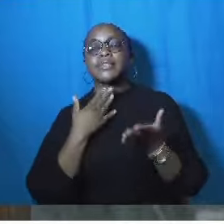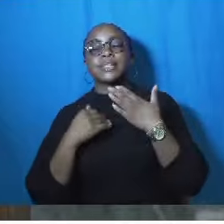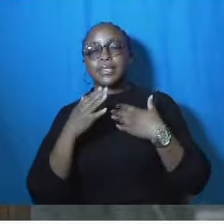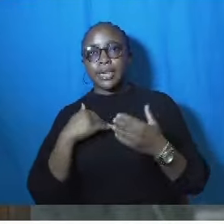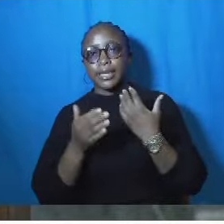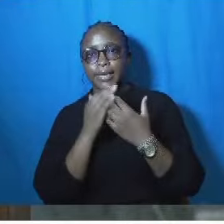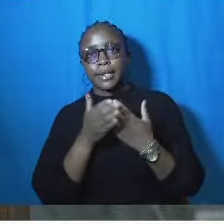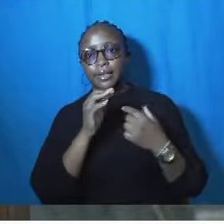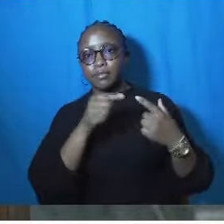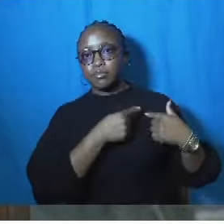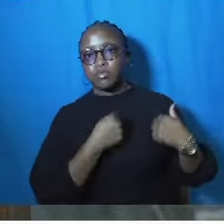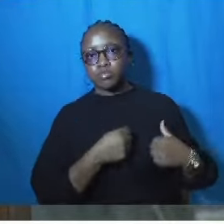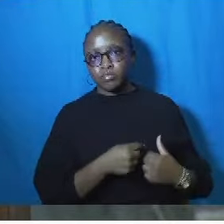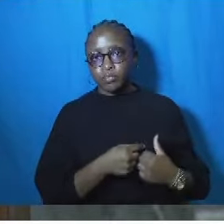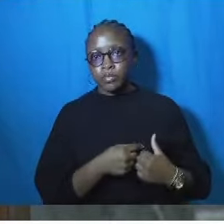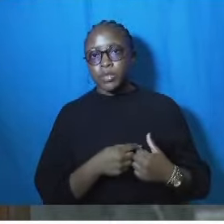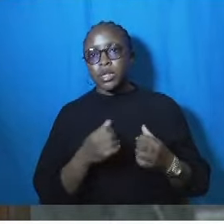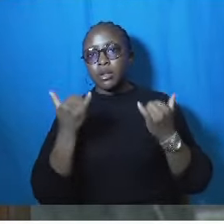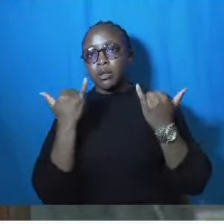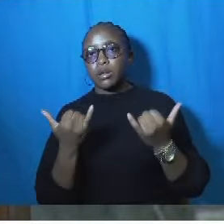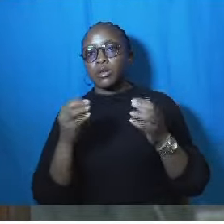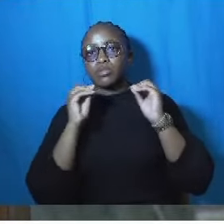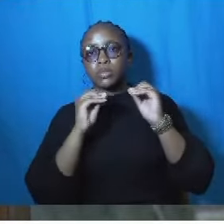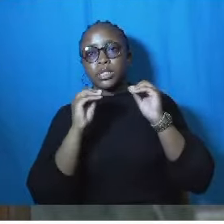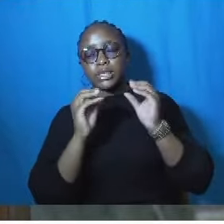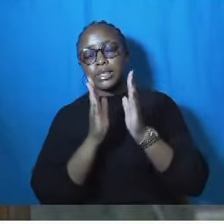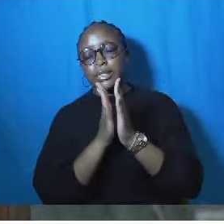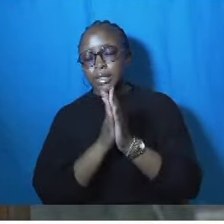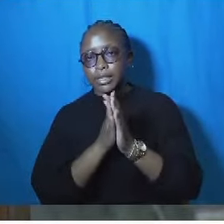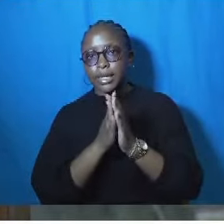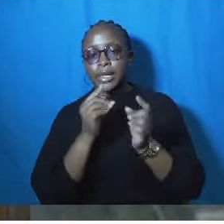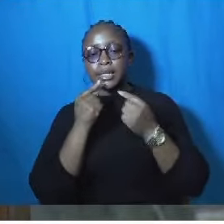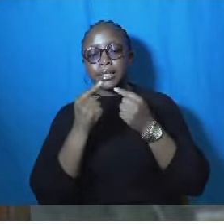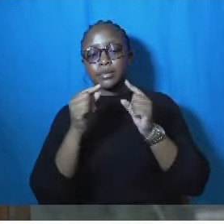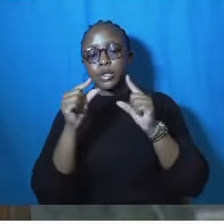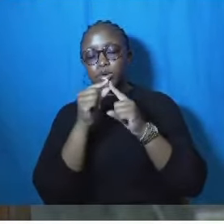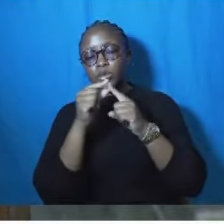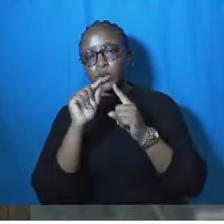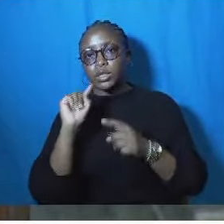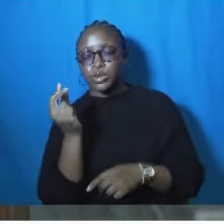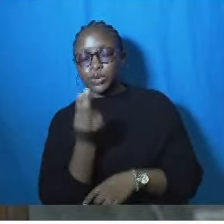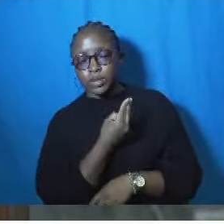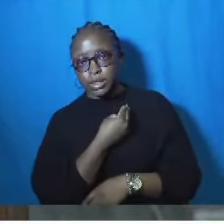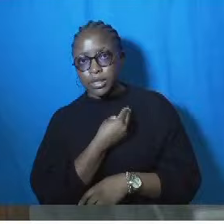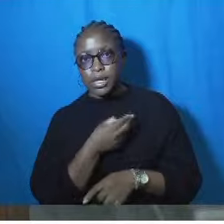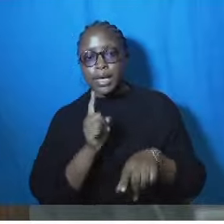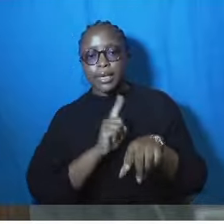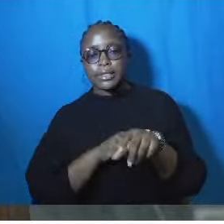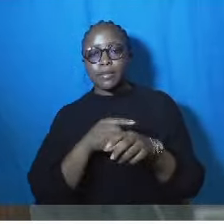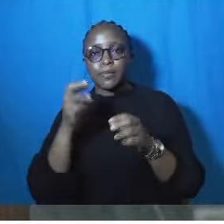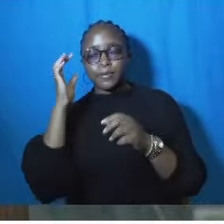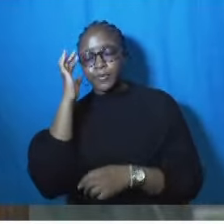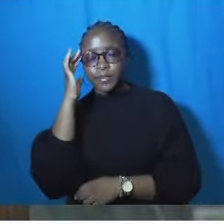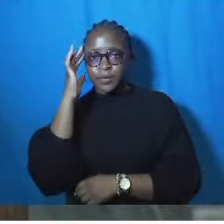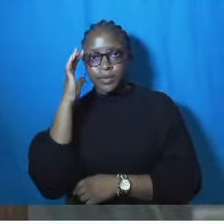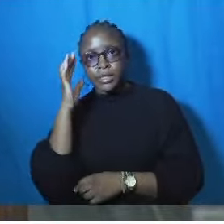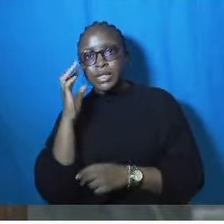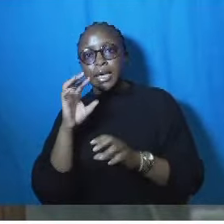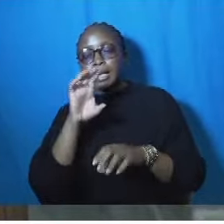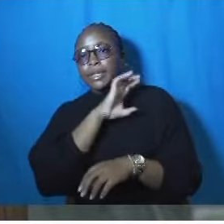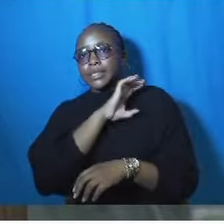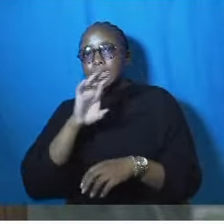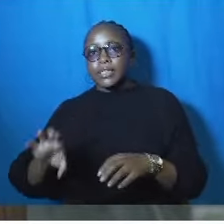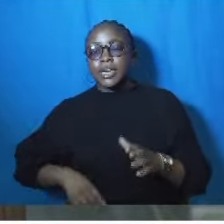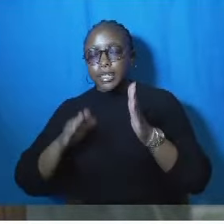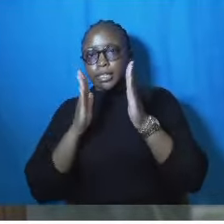us. Now teach us and speak your word to us, even as we reflect on Christian unity. May you use me